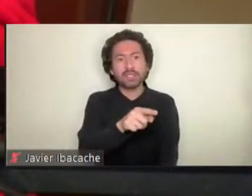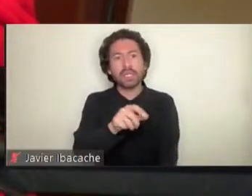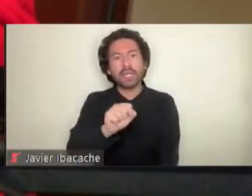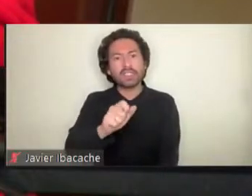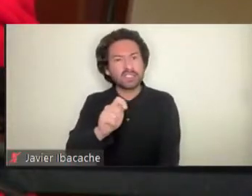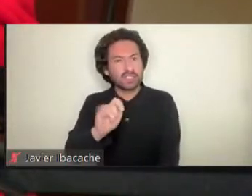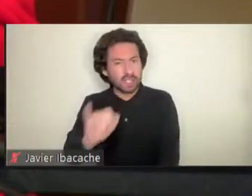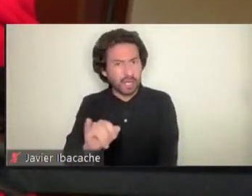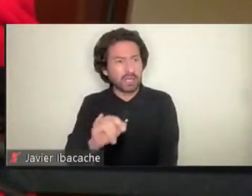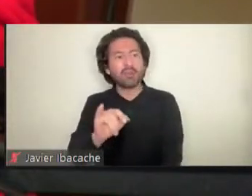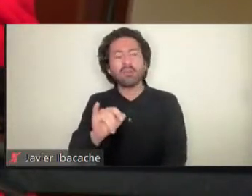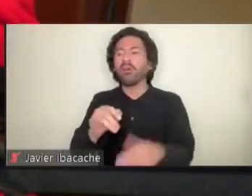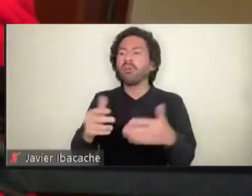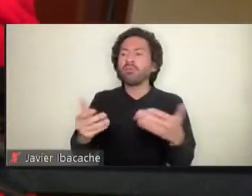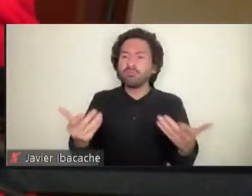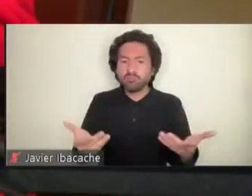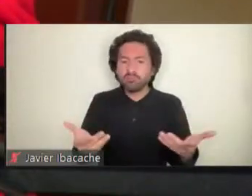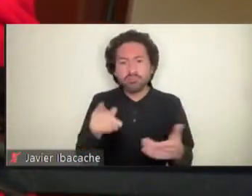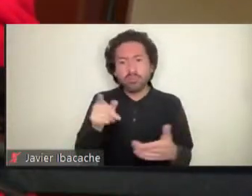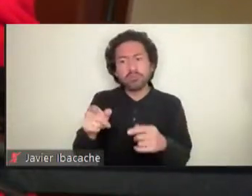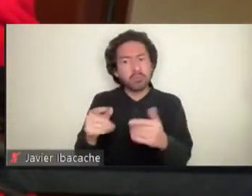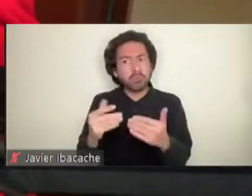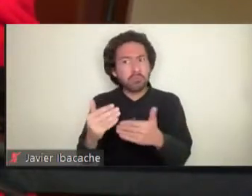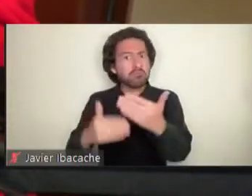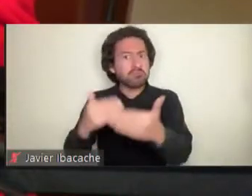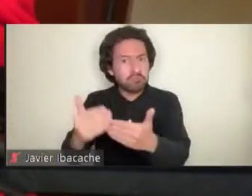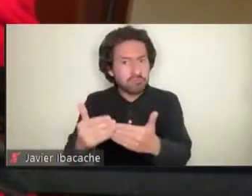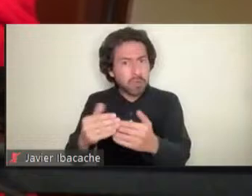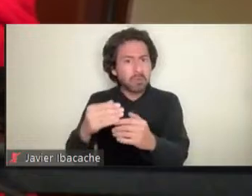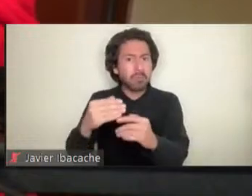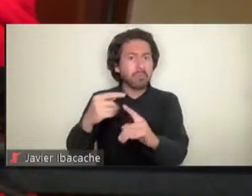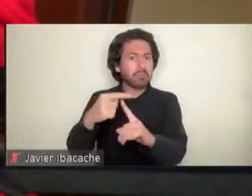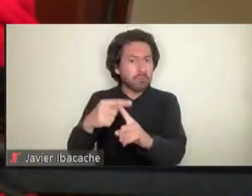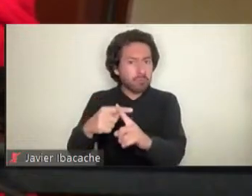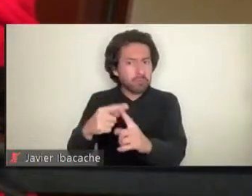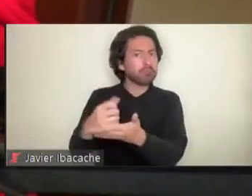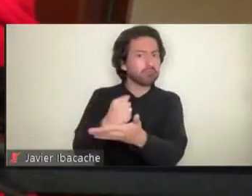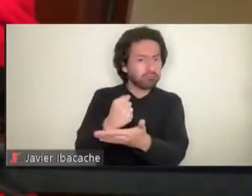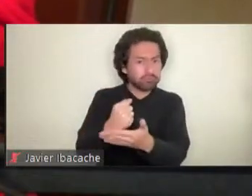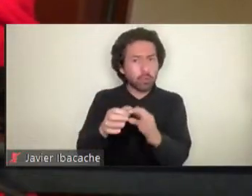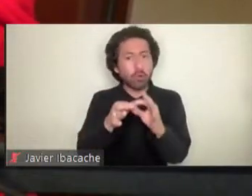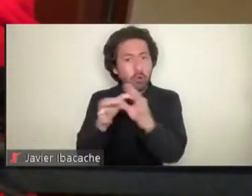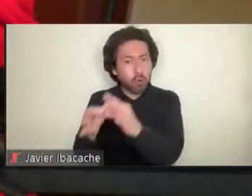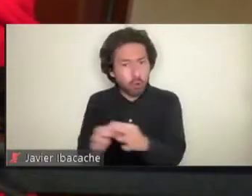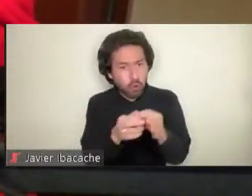potential for long-term benefits, fostering collaboration. Effective STI